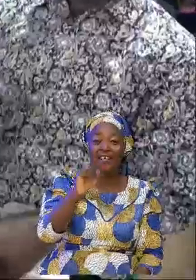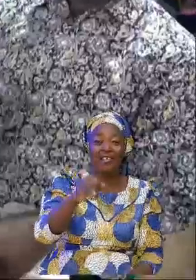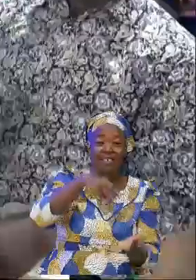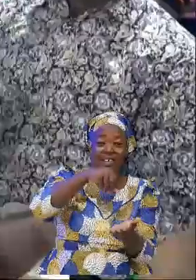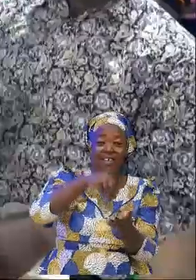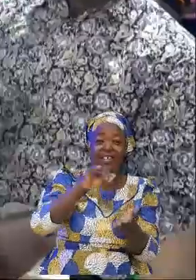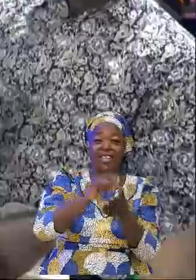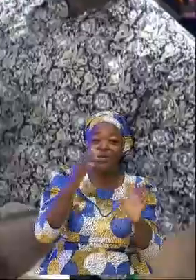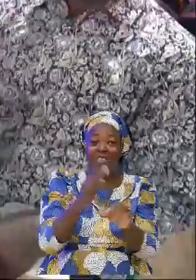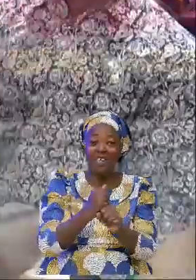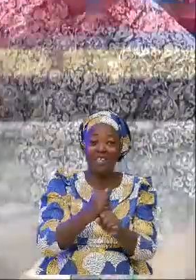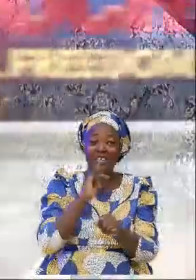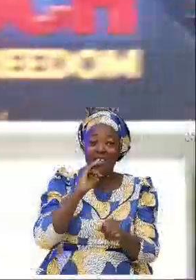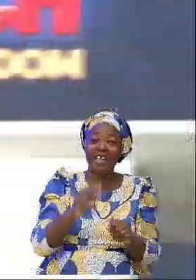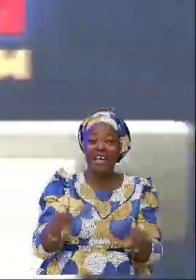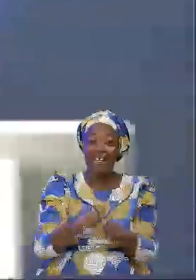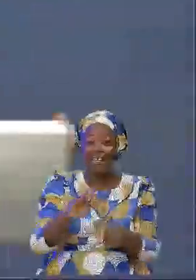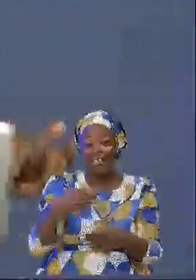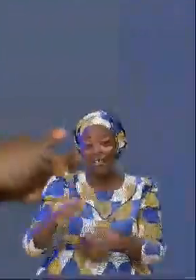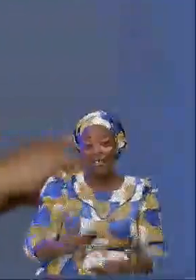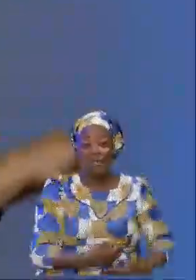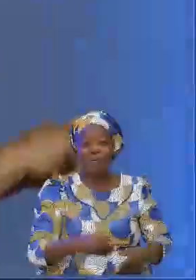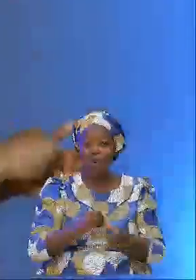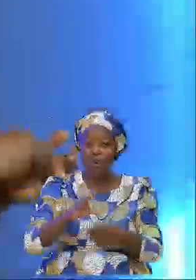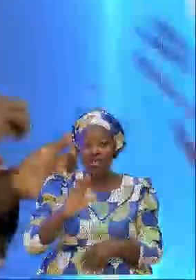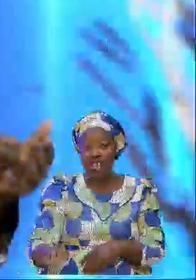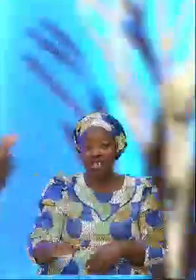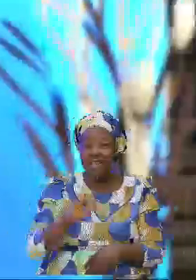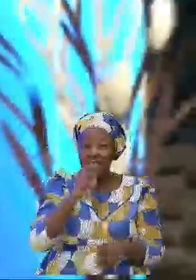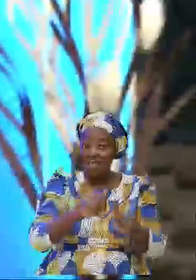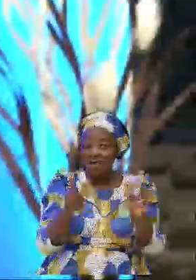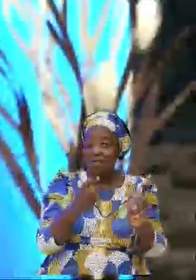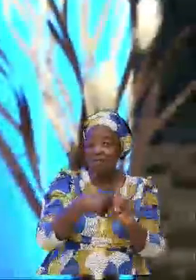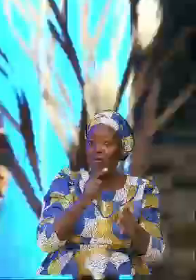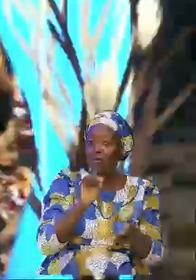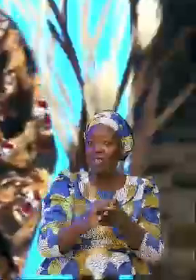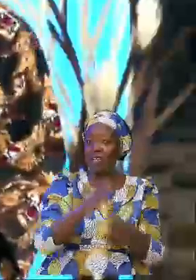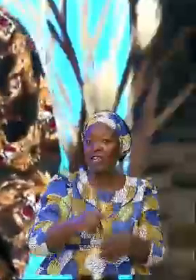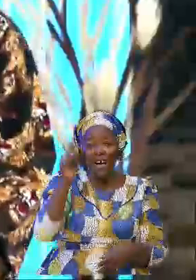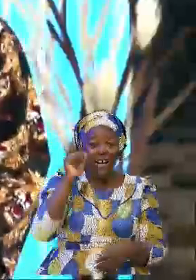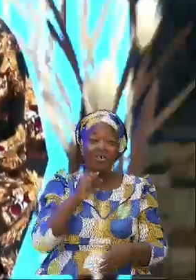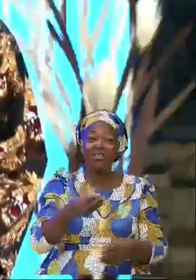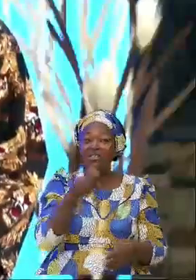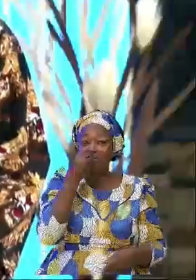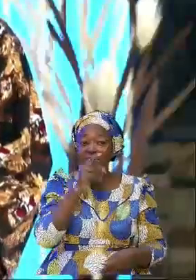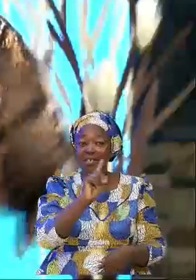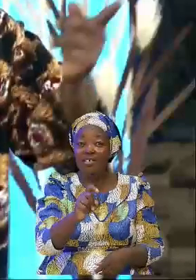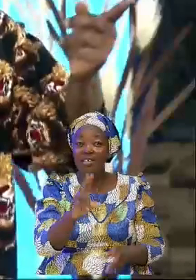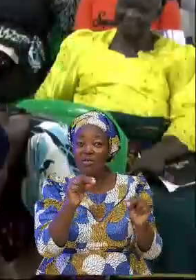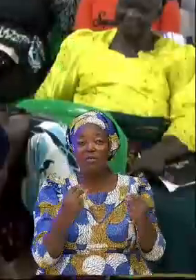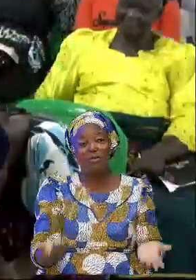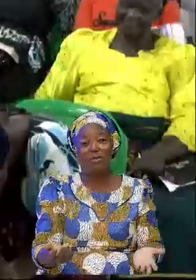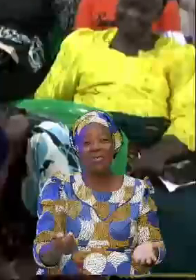The gari you take as a child, is it different from the gari adult people take?